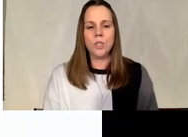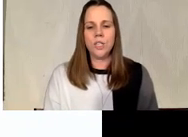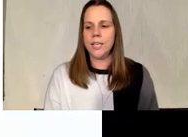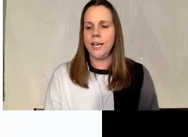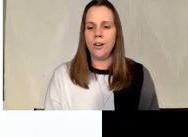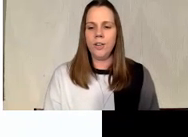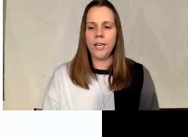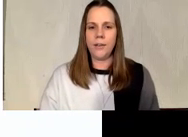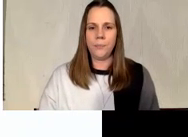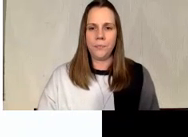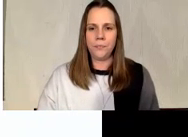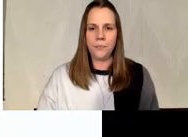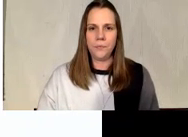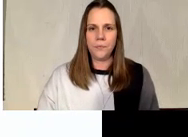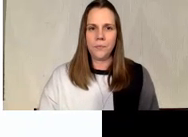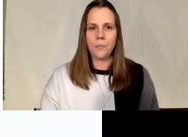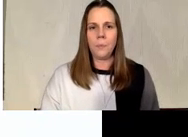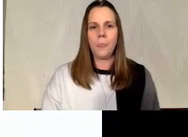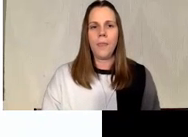to start signing early.